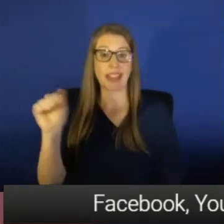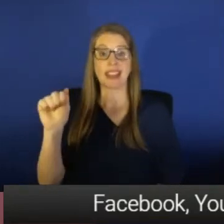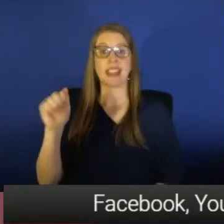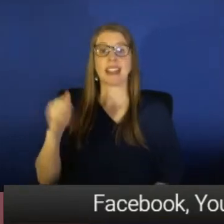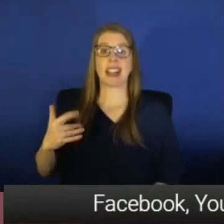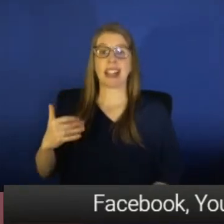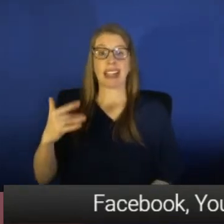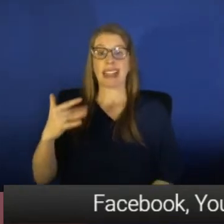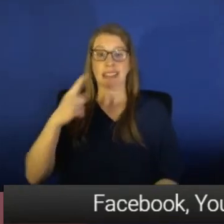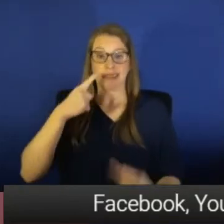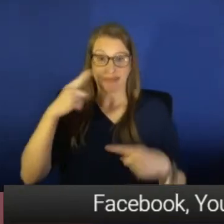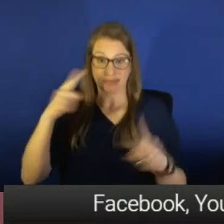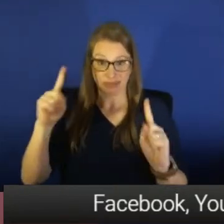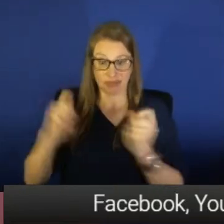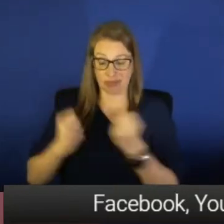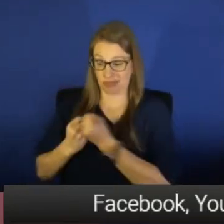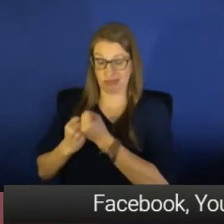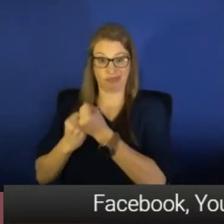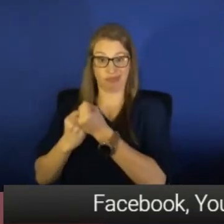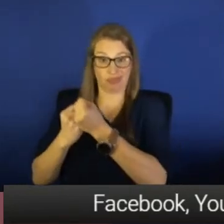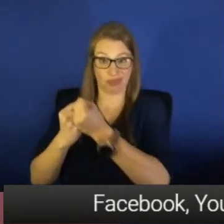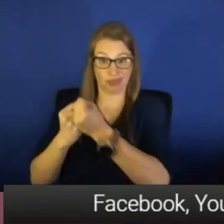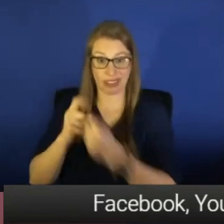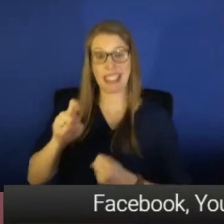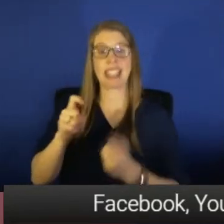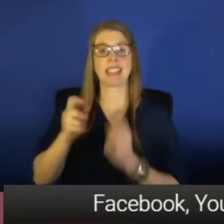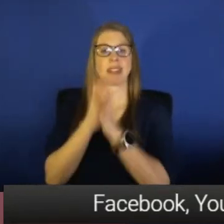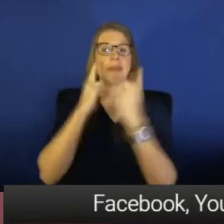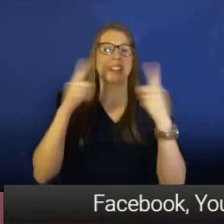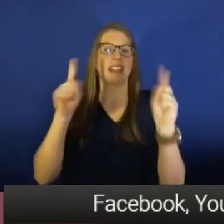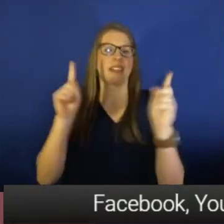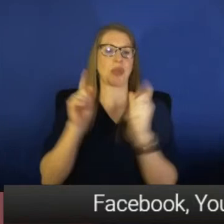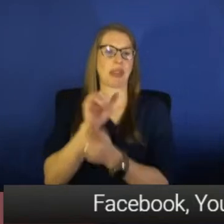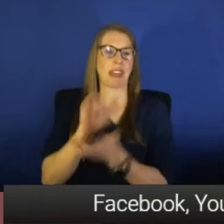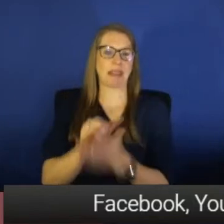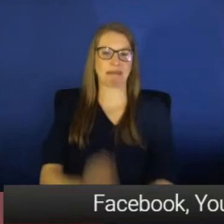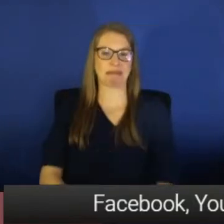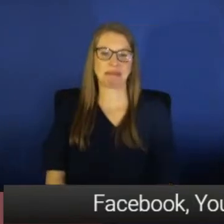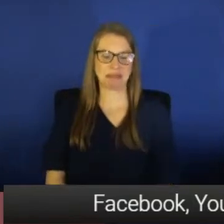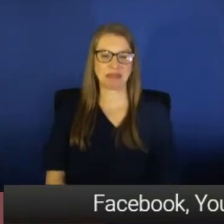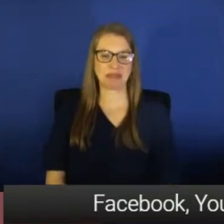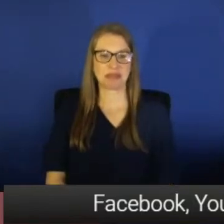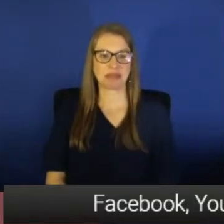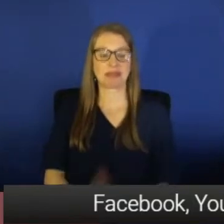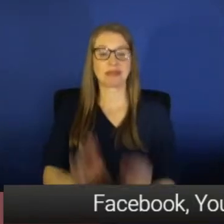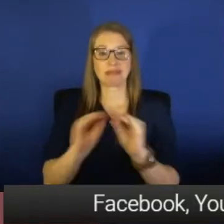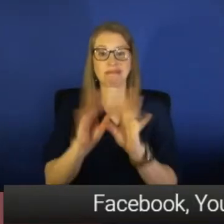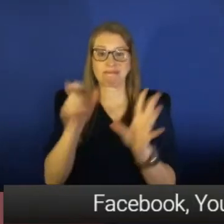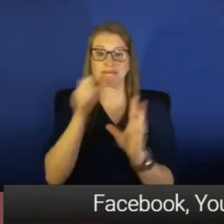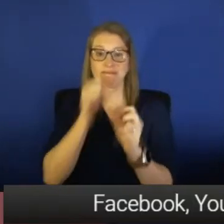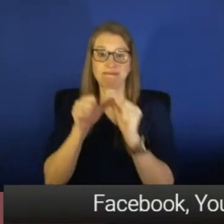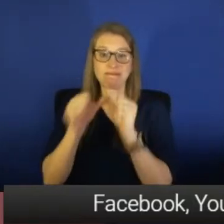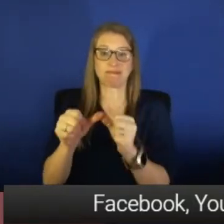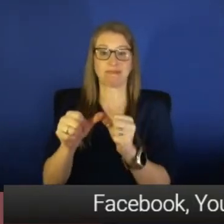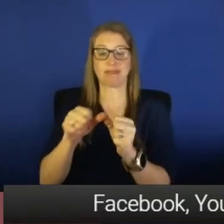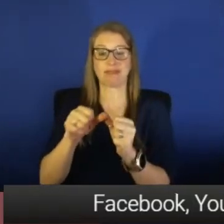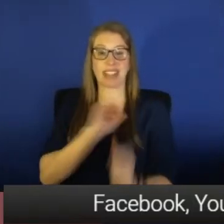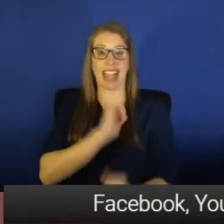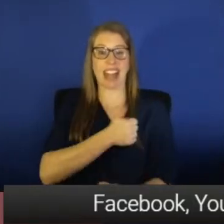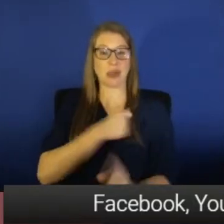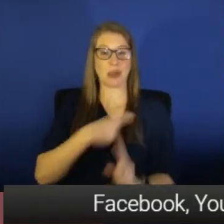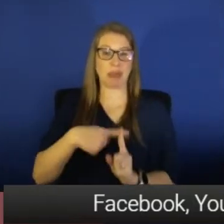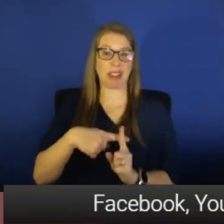have the support and infrastructure they need to be successful at that. So obviously sticking with it, having a positive